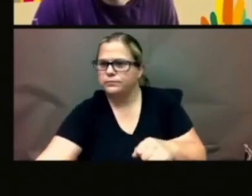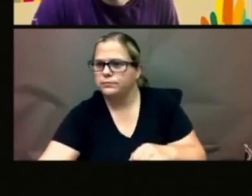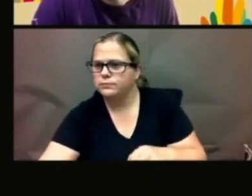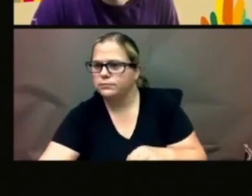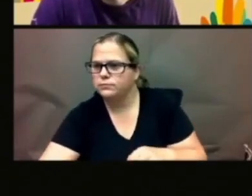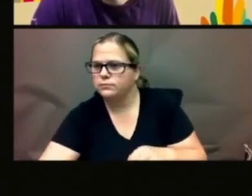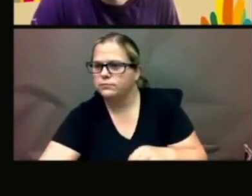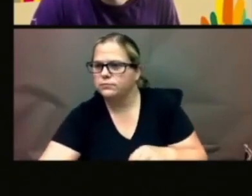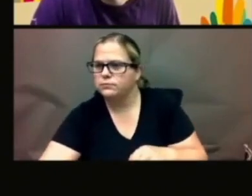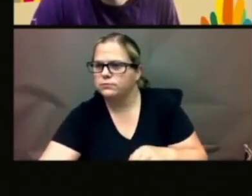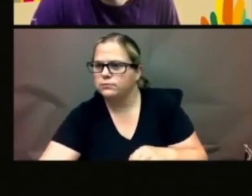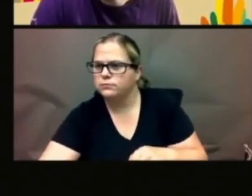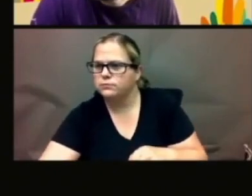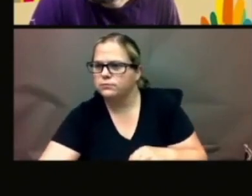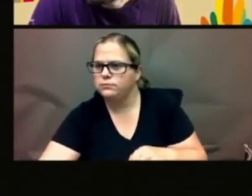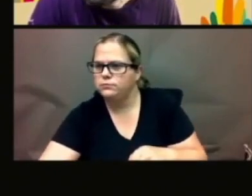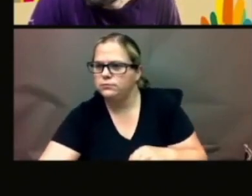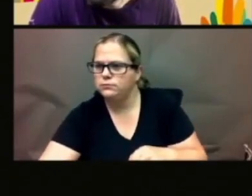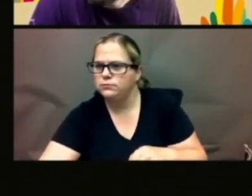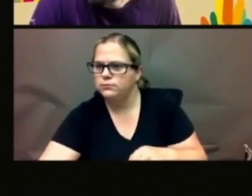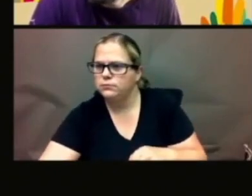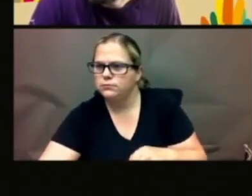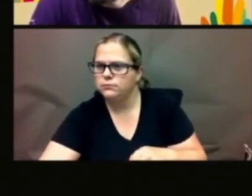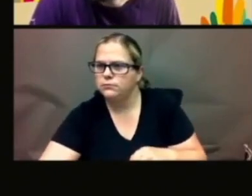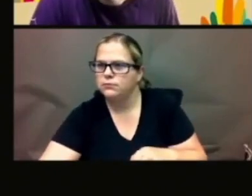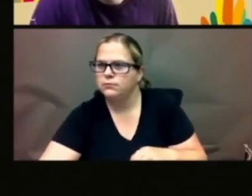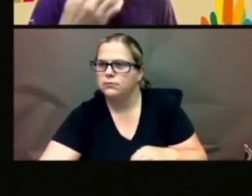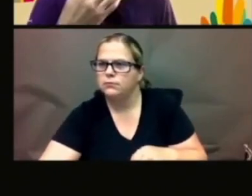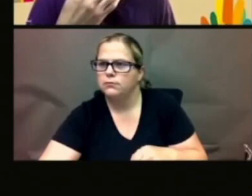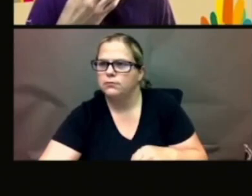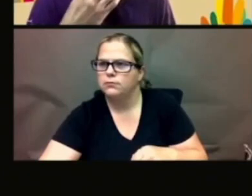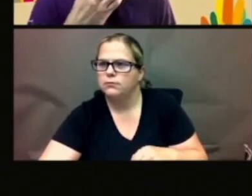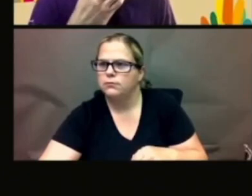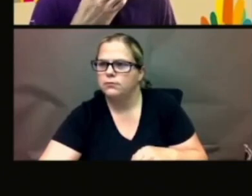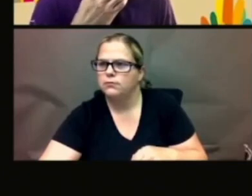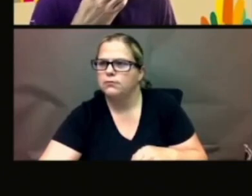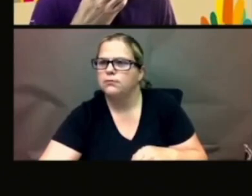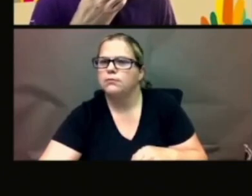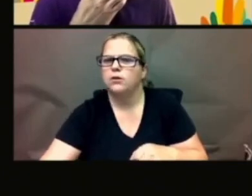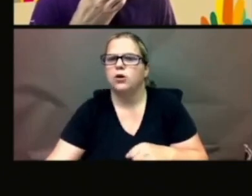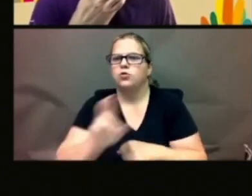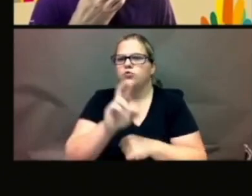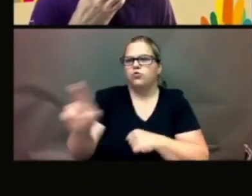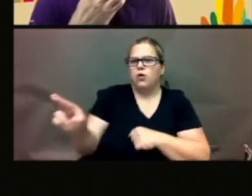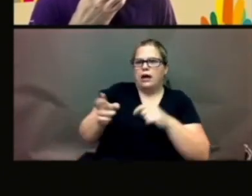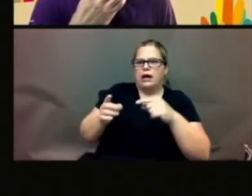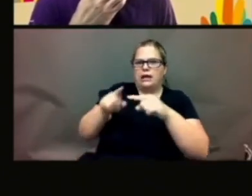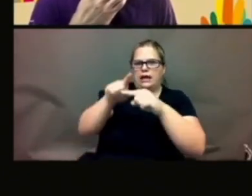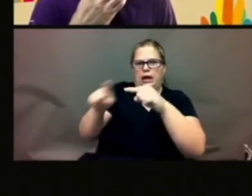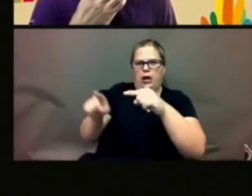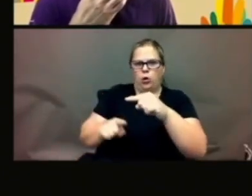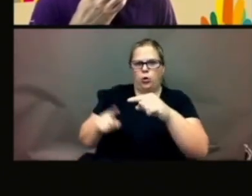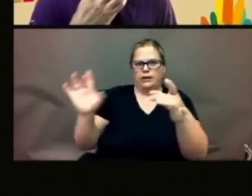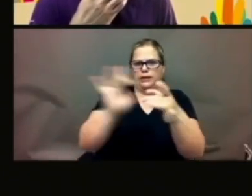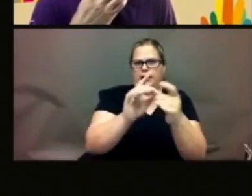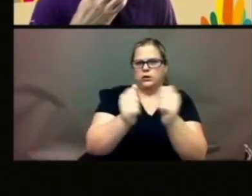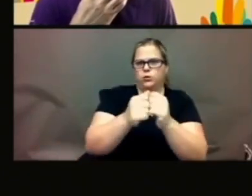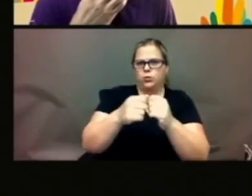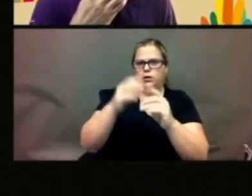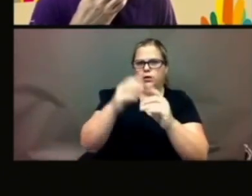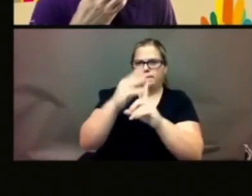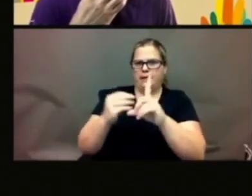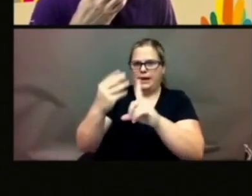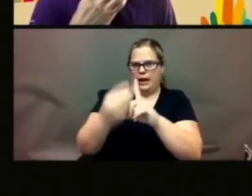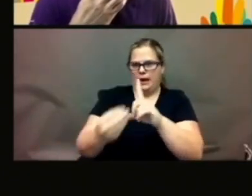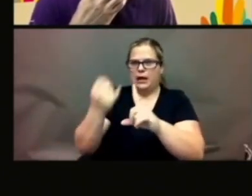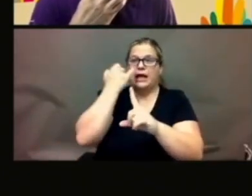because we're talking. So I have the right arrow connected to a banana. And if I tap the banana, I